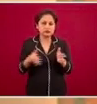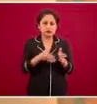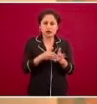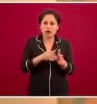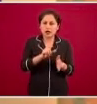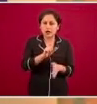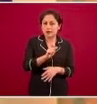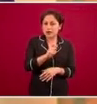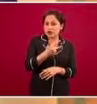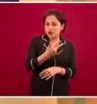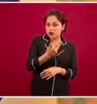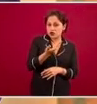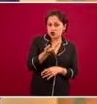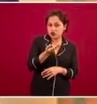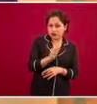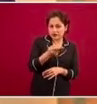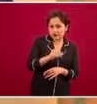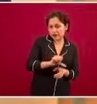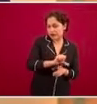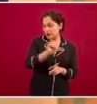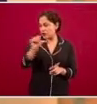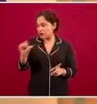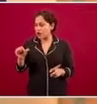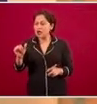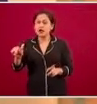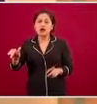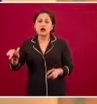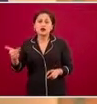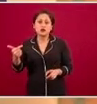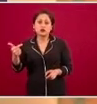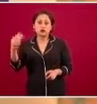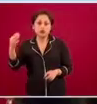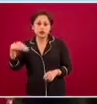2 or 3 cases per day,